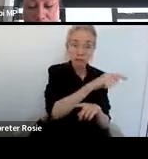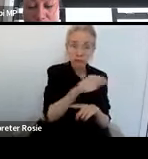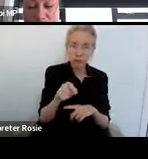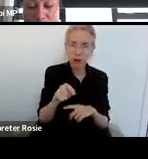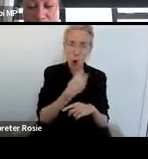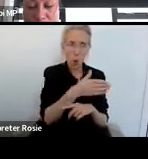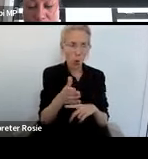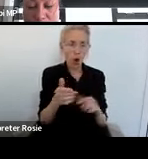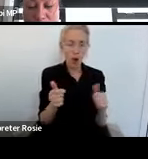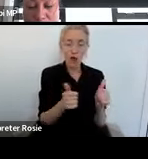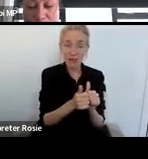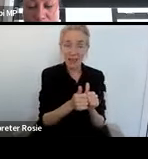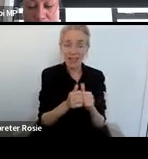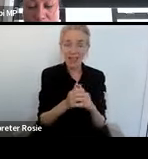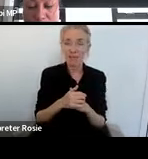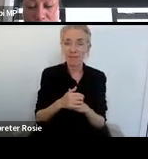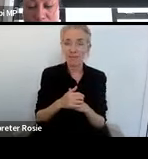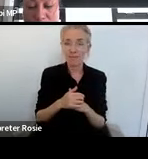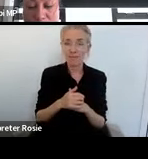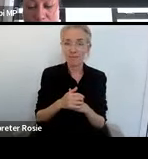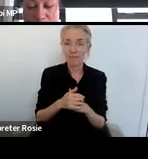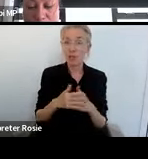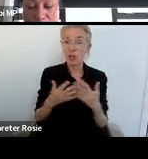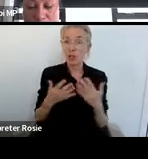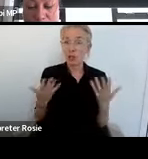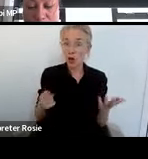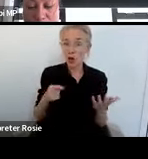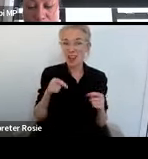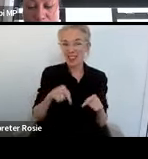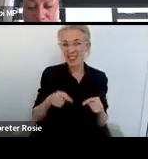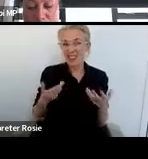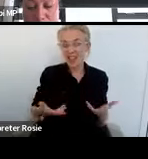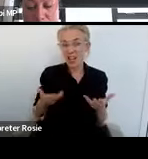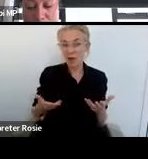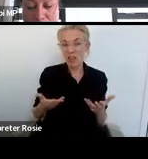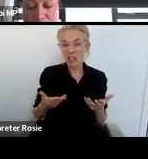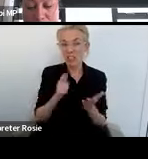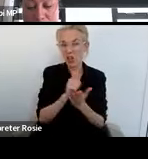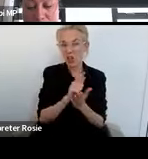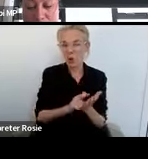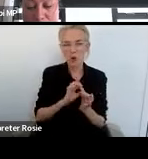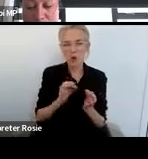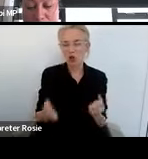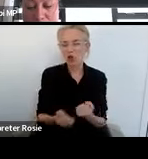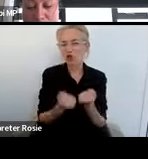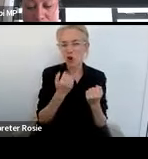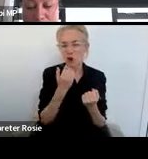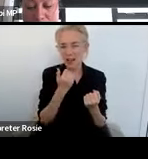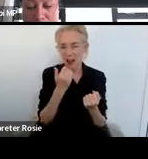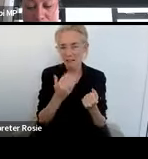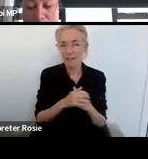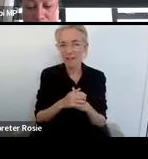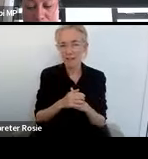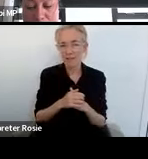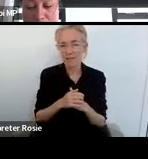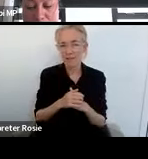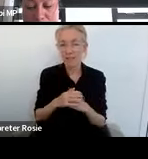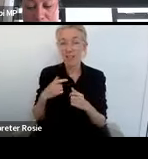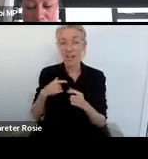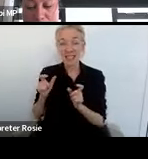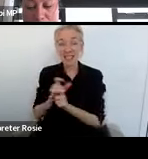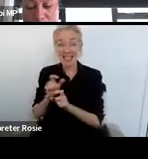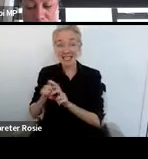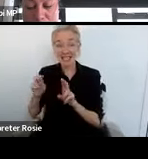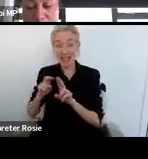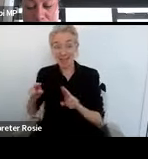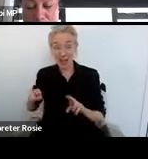is it hasn't got enough teeth. When the DFNZ came on board with Access Matters, the first thing we did was to change the language to